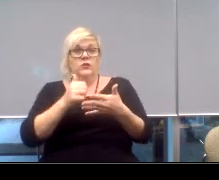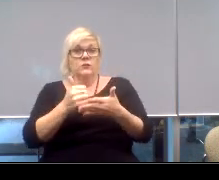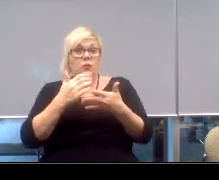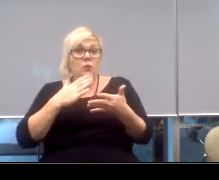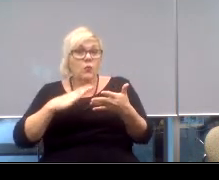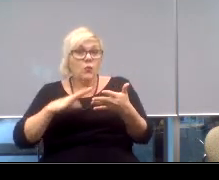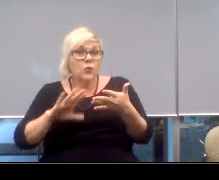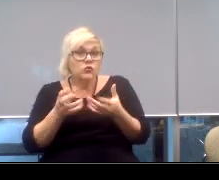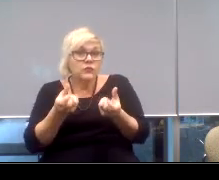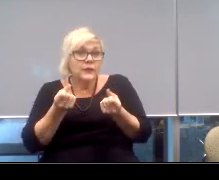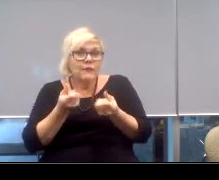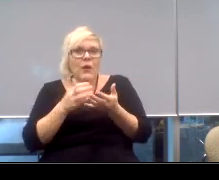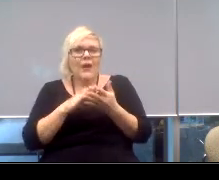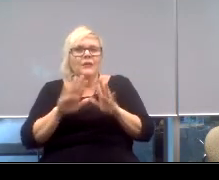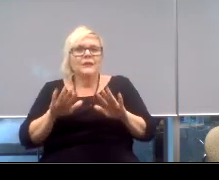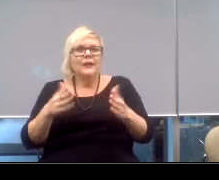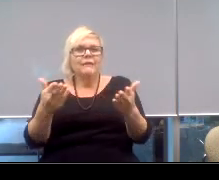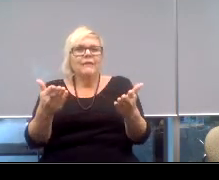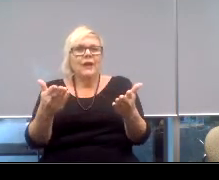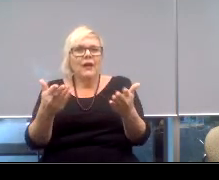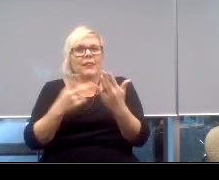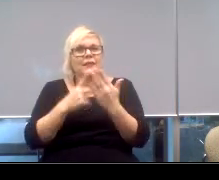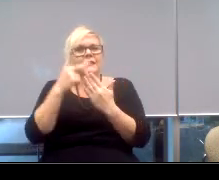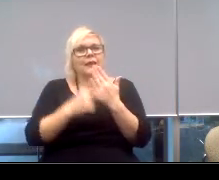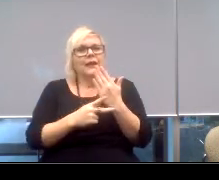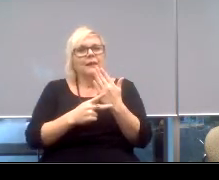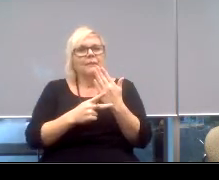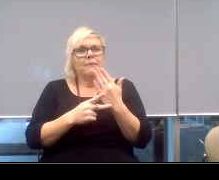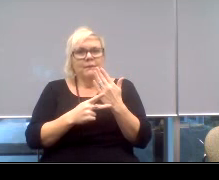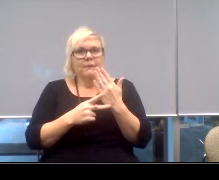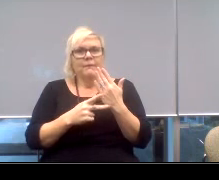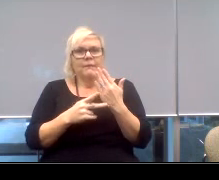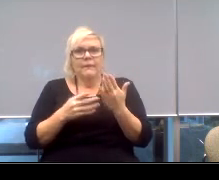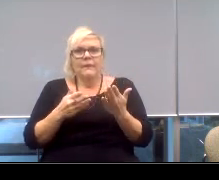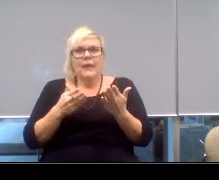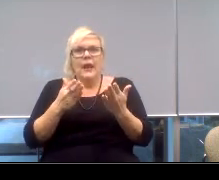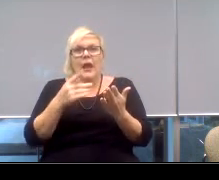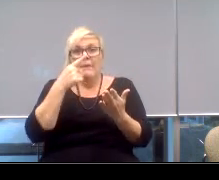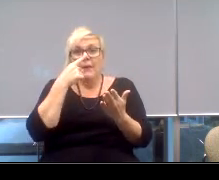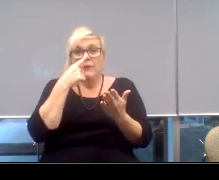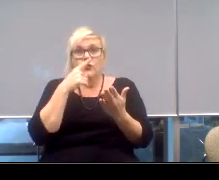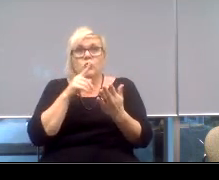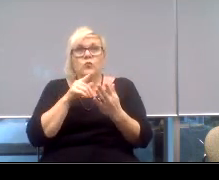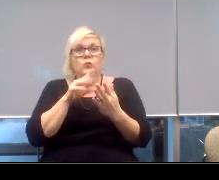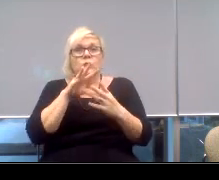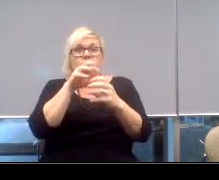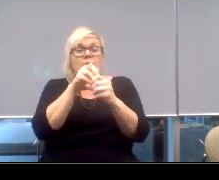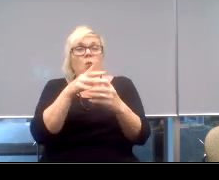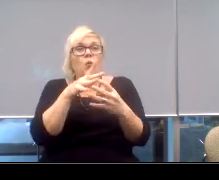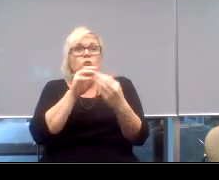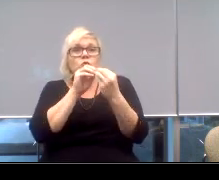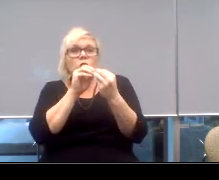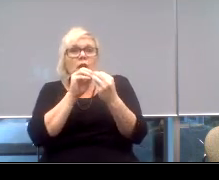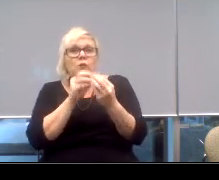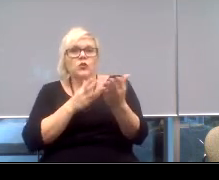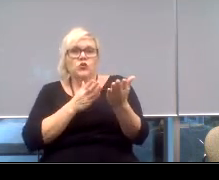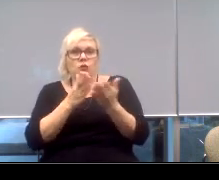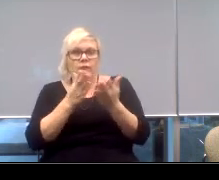delivered. The scheme provides assistance for participants to connect and negotiate with services if needed. The